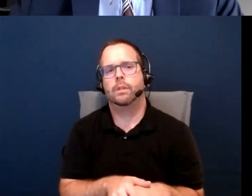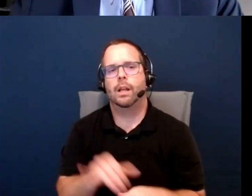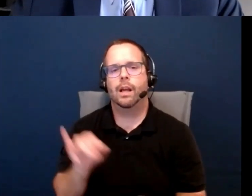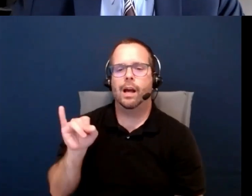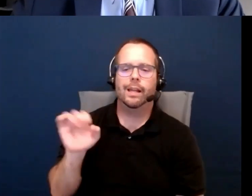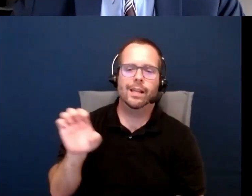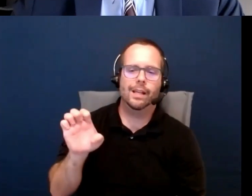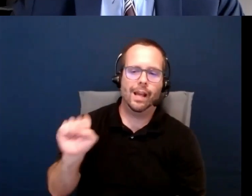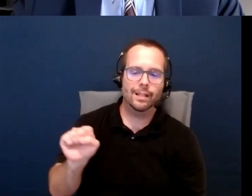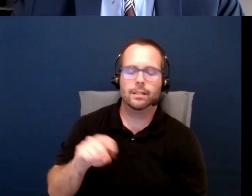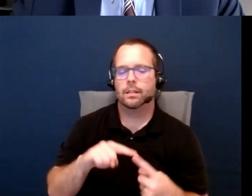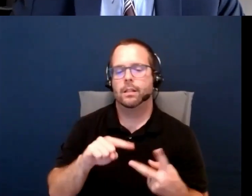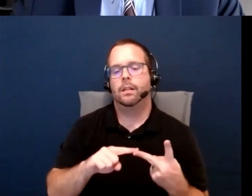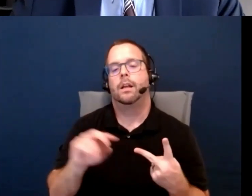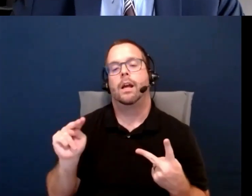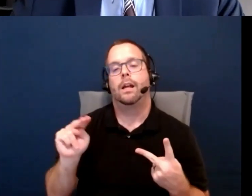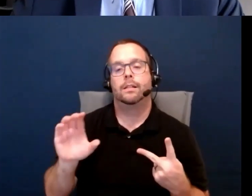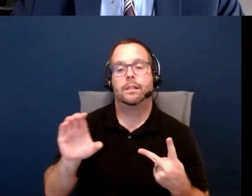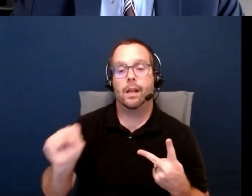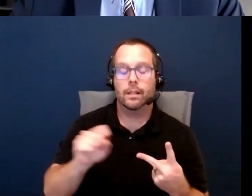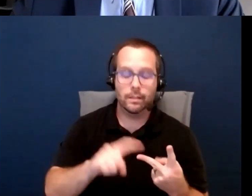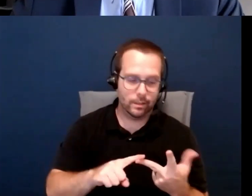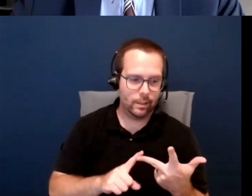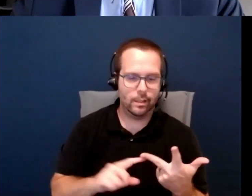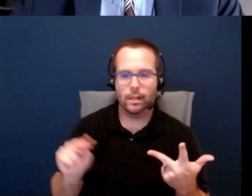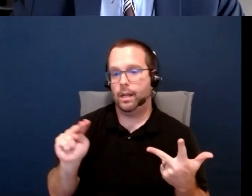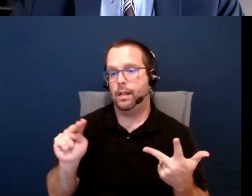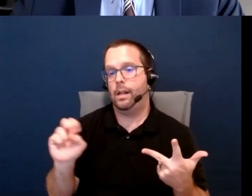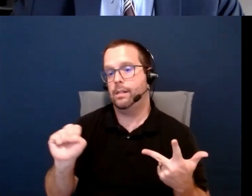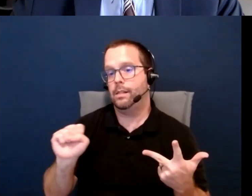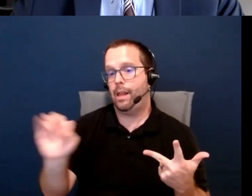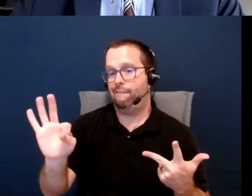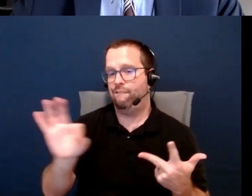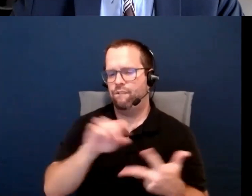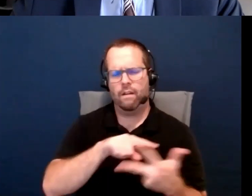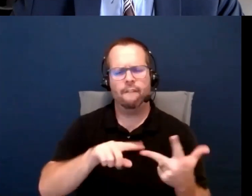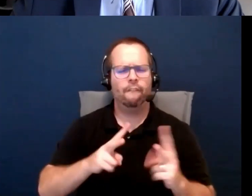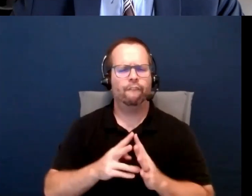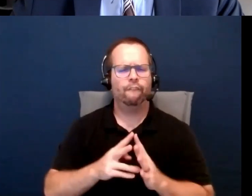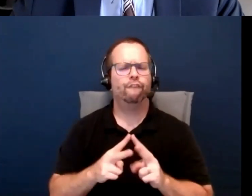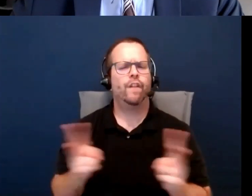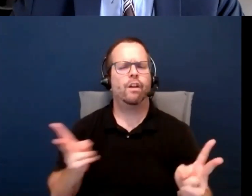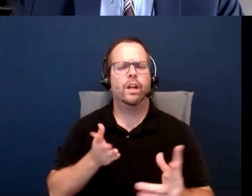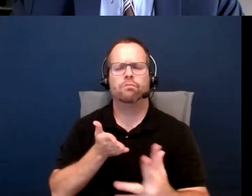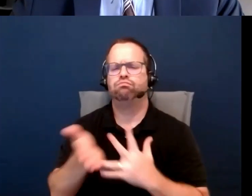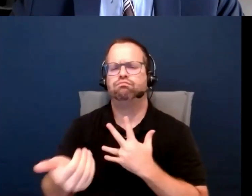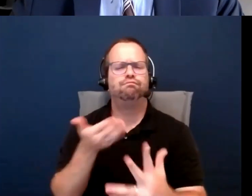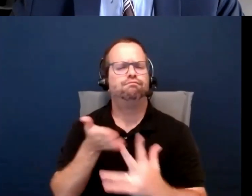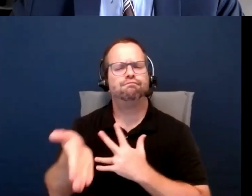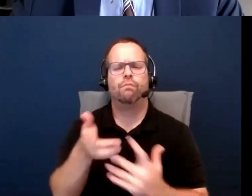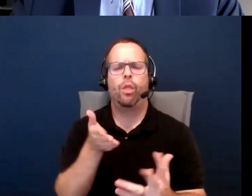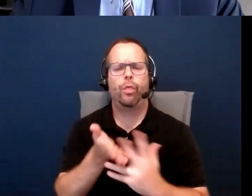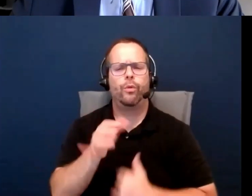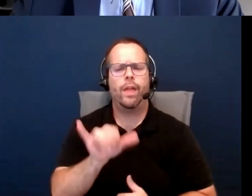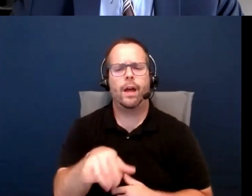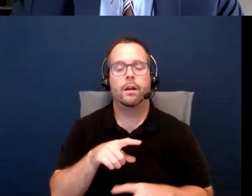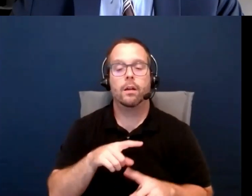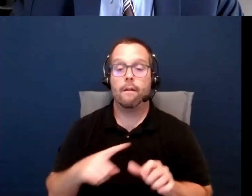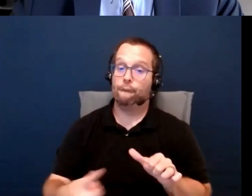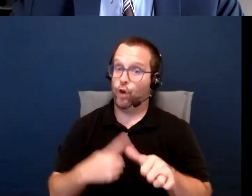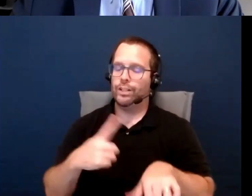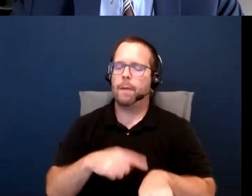IES and NCS and NSF are pretty transparent about that process, but it is somewhat formidable the first